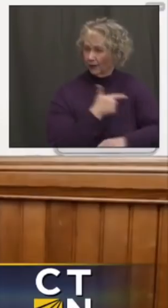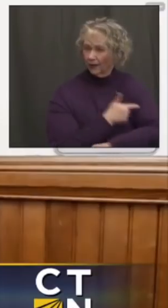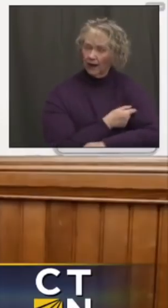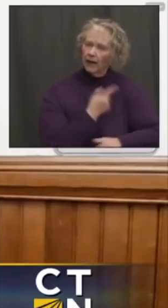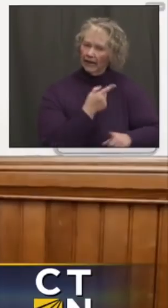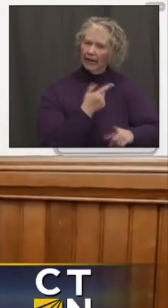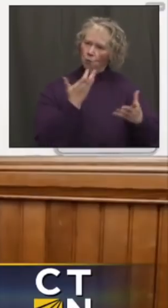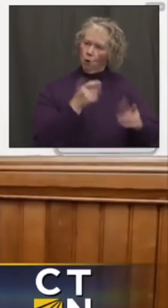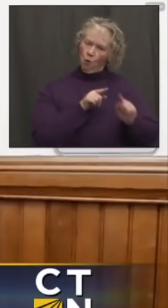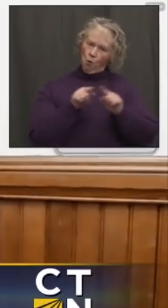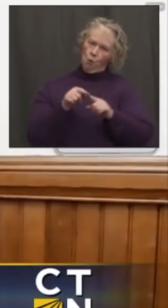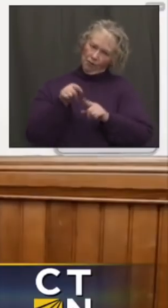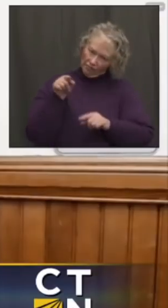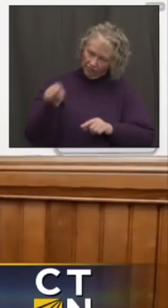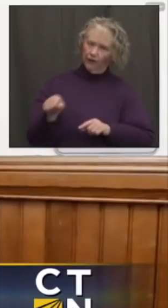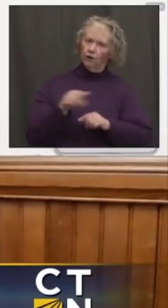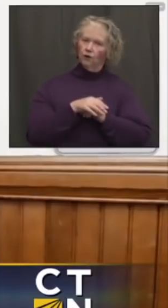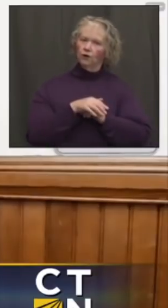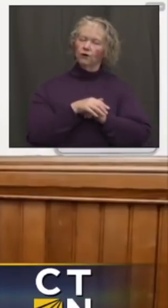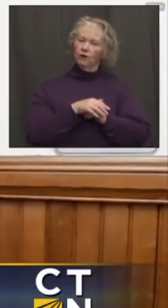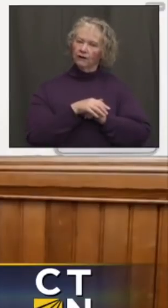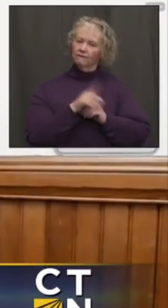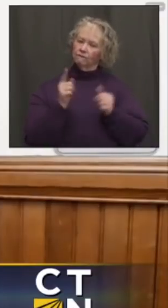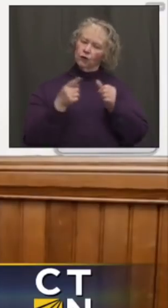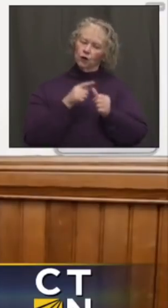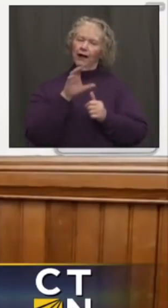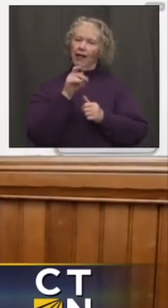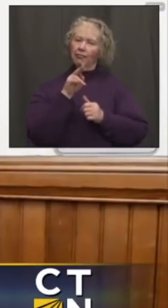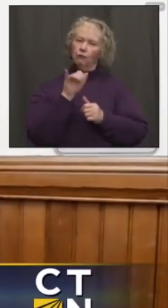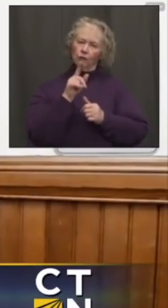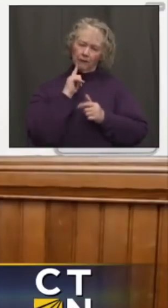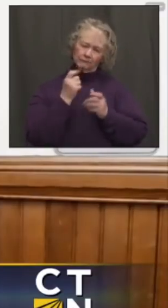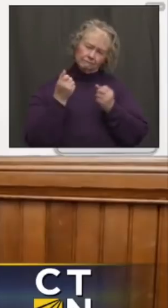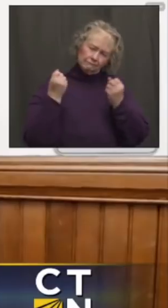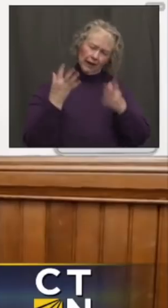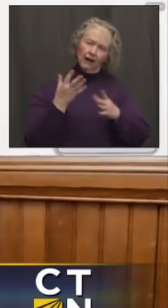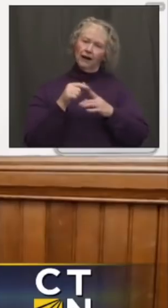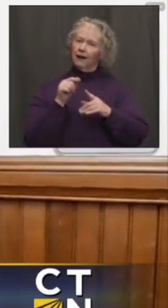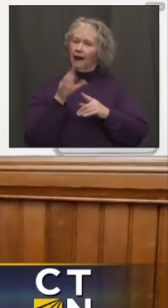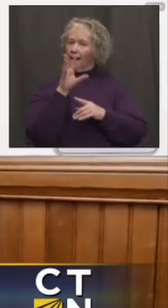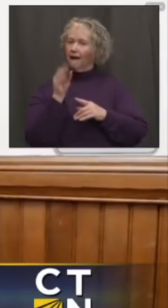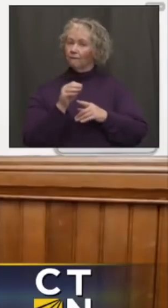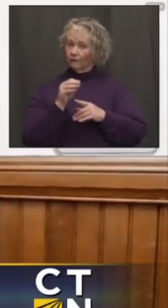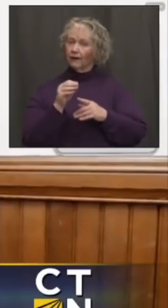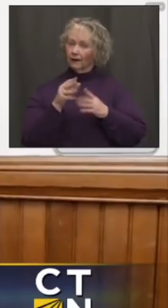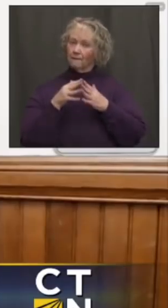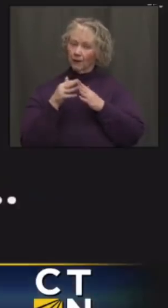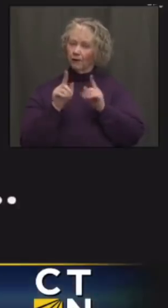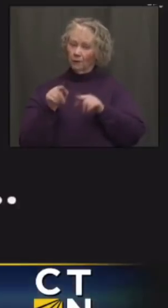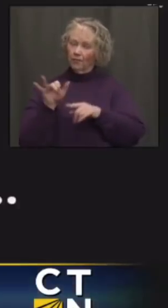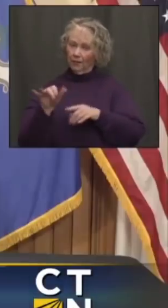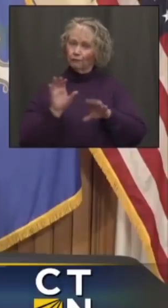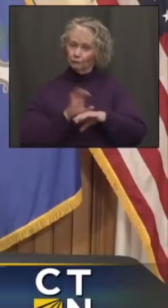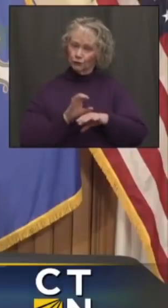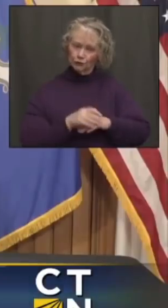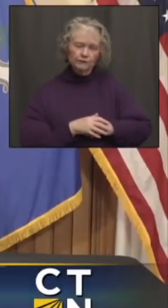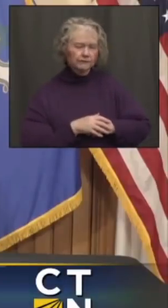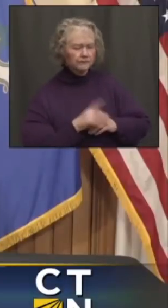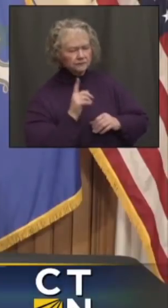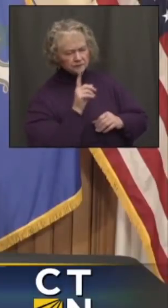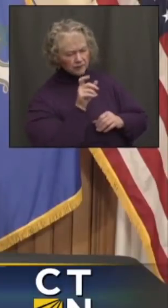But first and foremost, they need to make sure they have the information, and we're going to provide them the information. We're going to work very hard at it. And that's what today's event was about. The governor could have got a